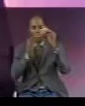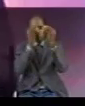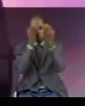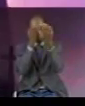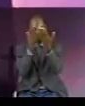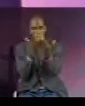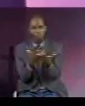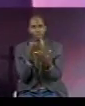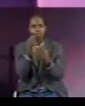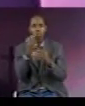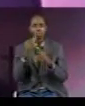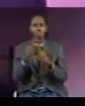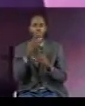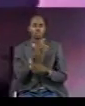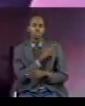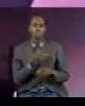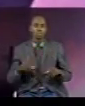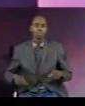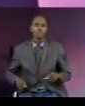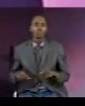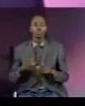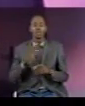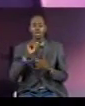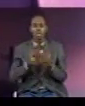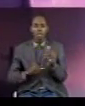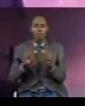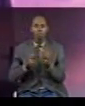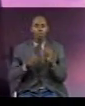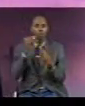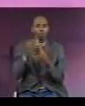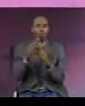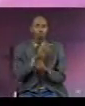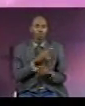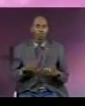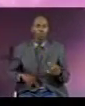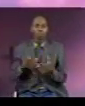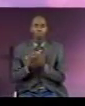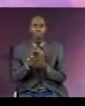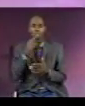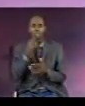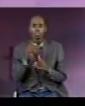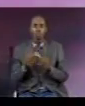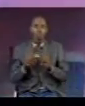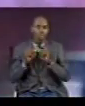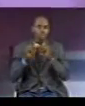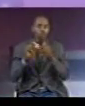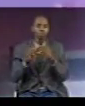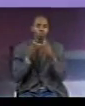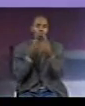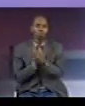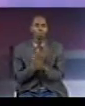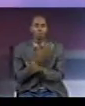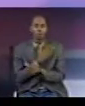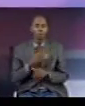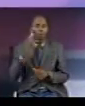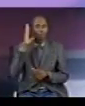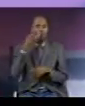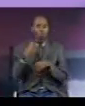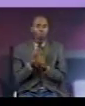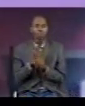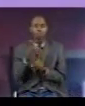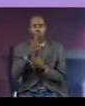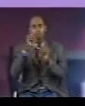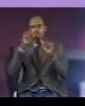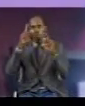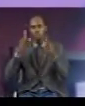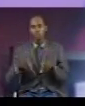Lord. Simple word of the Lord that says, keep on following, and then I will make you the person that God had